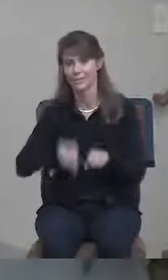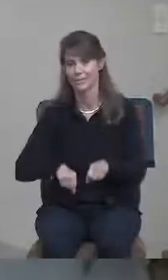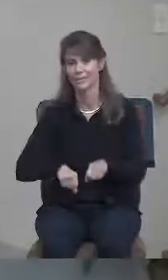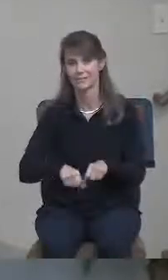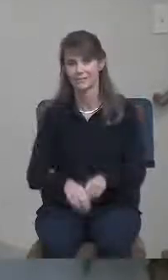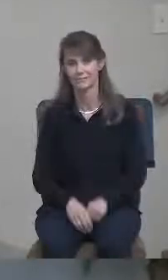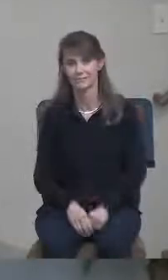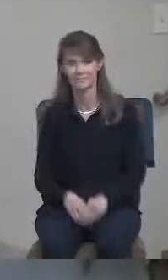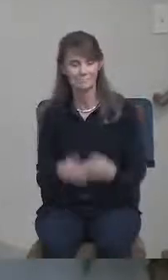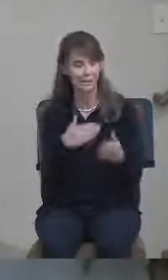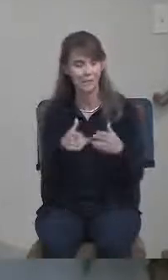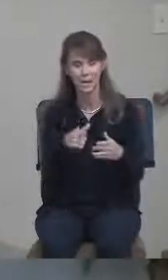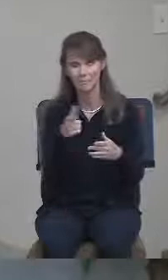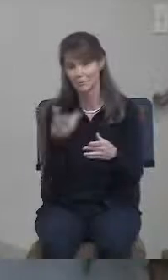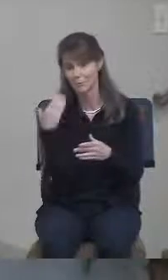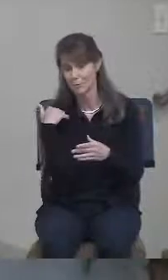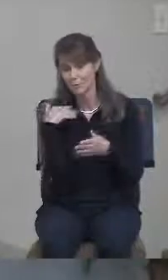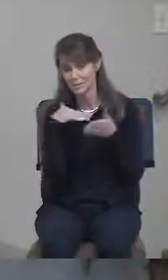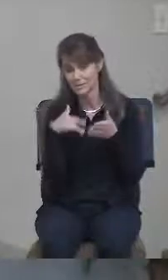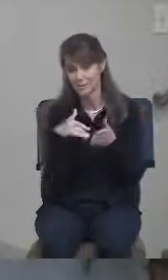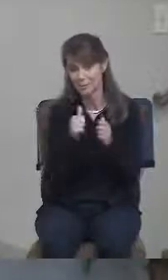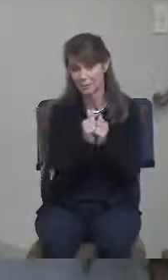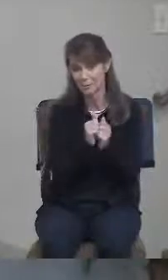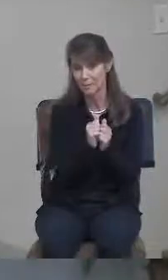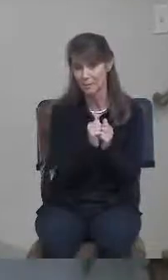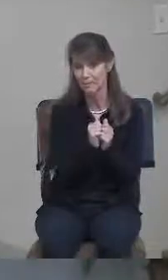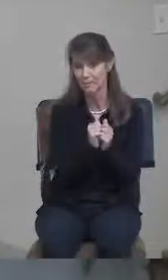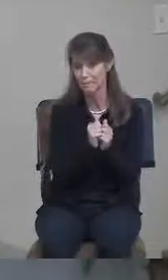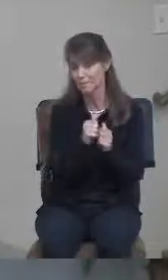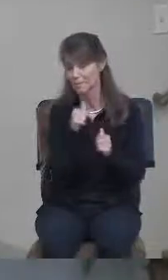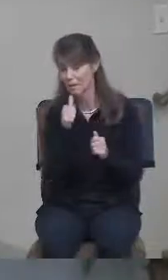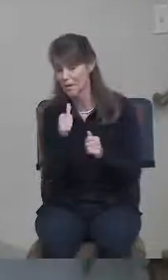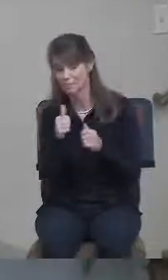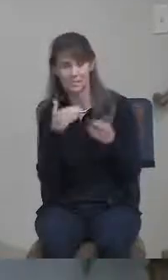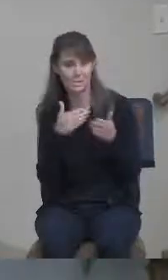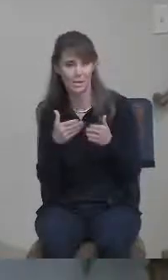it before or not, welcome to this study.